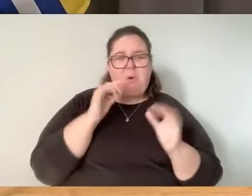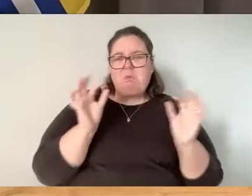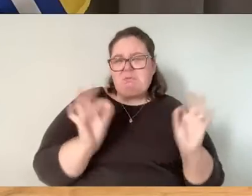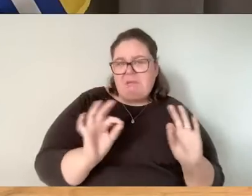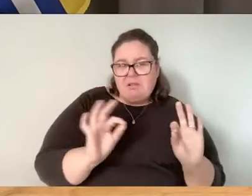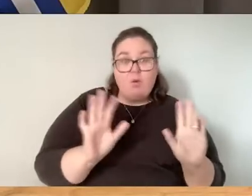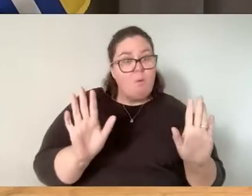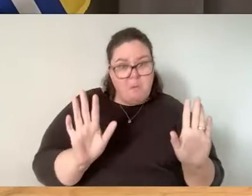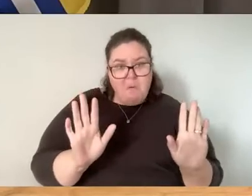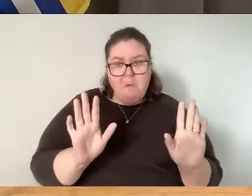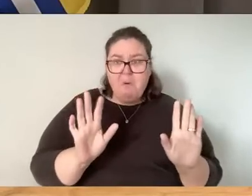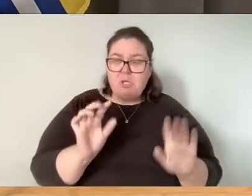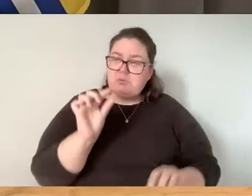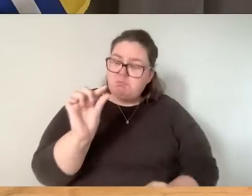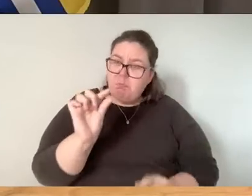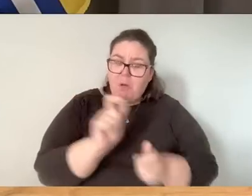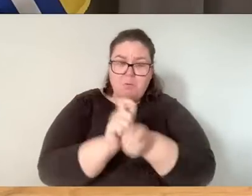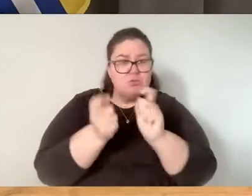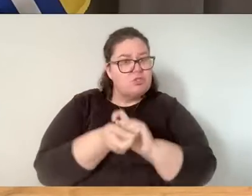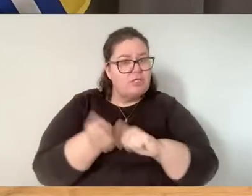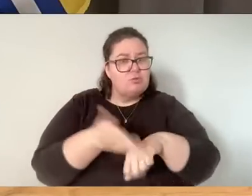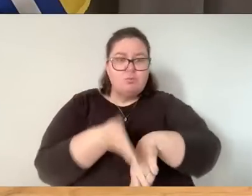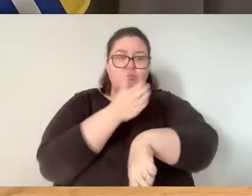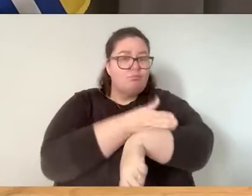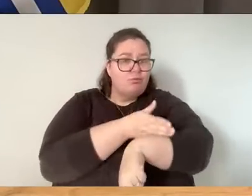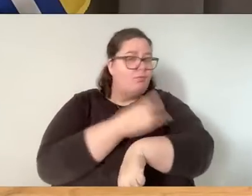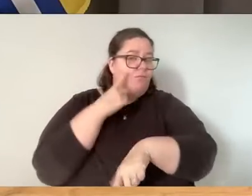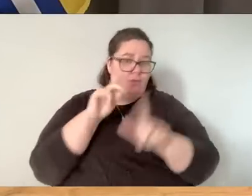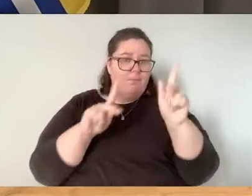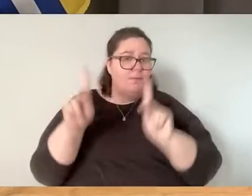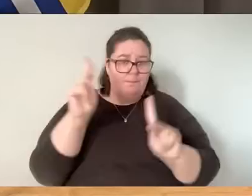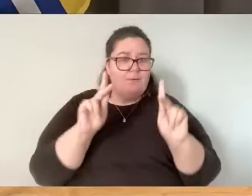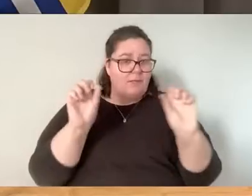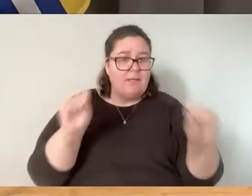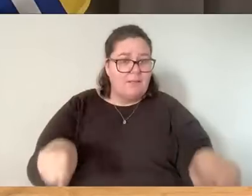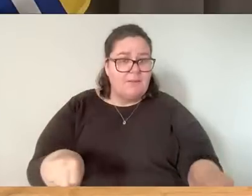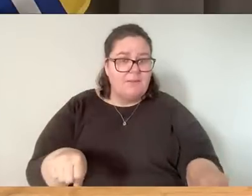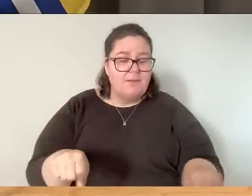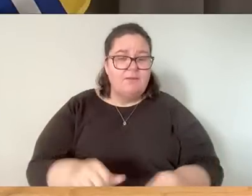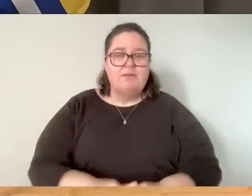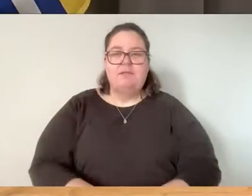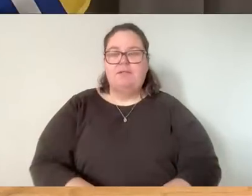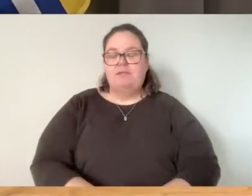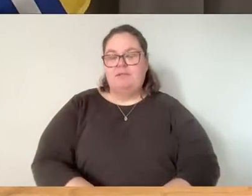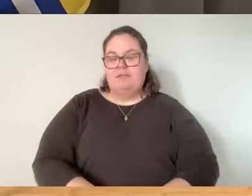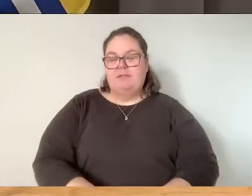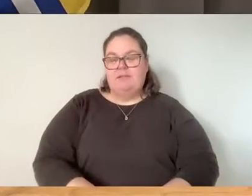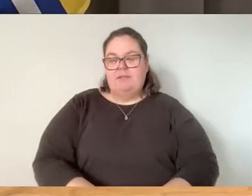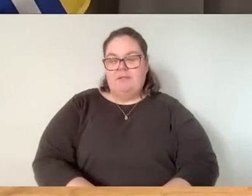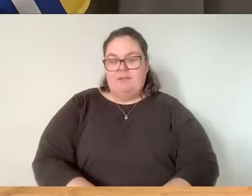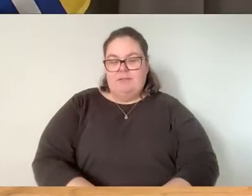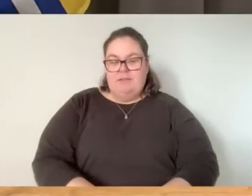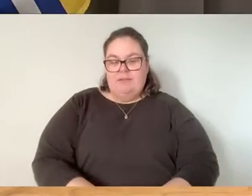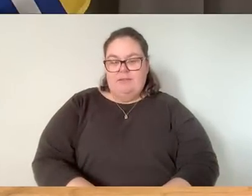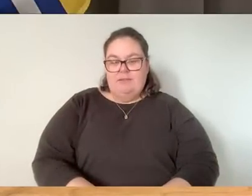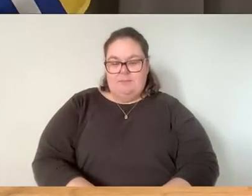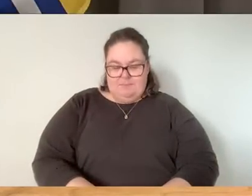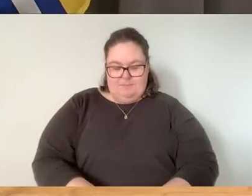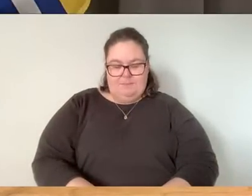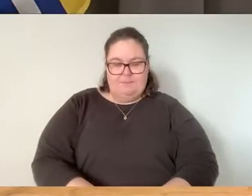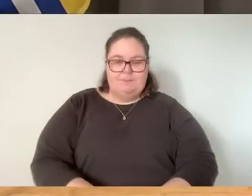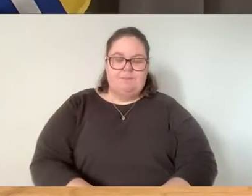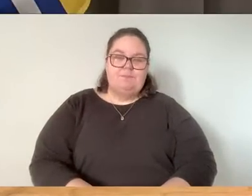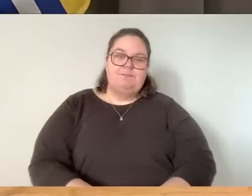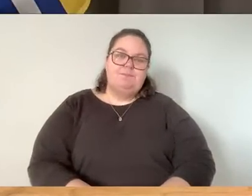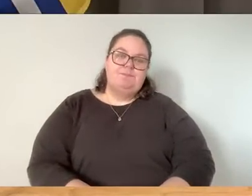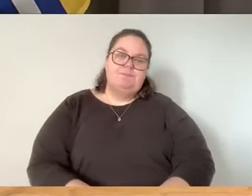barriers and make New Brunswick more accessible. This will only enhance our efforts. remind us,